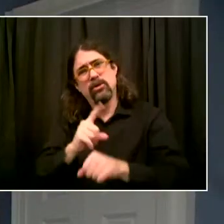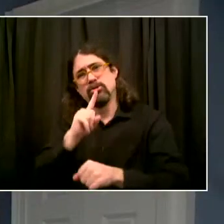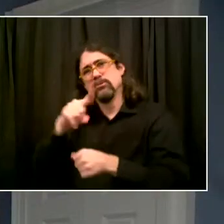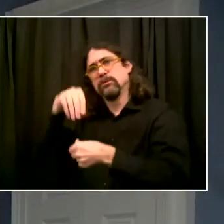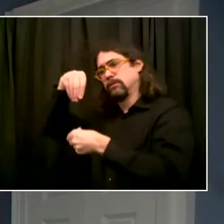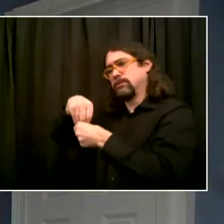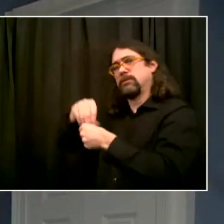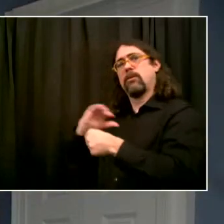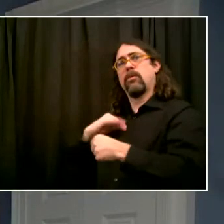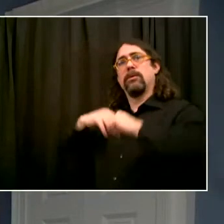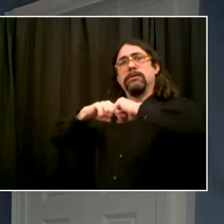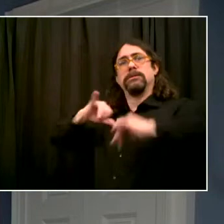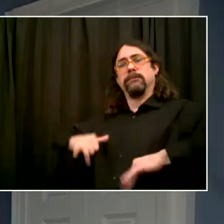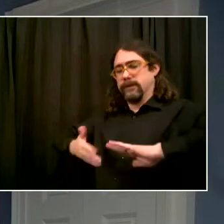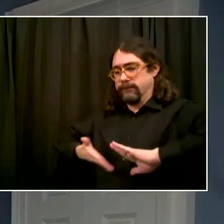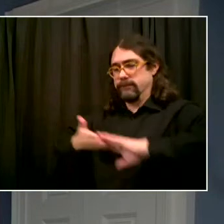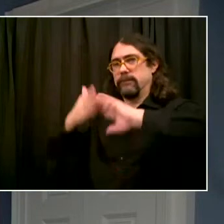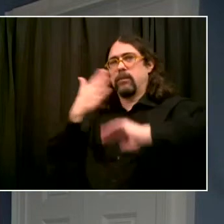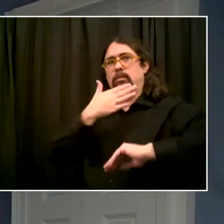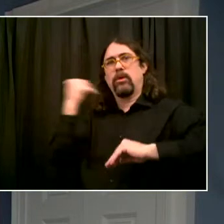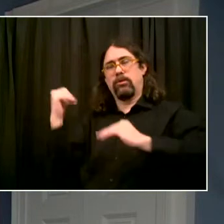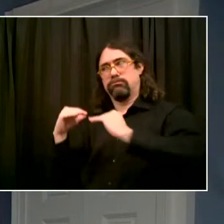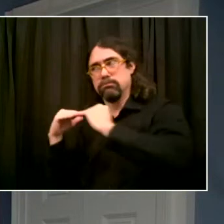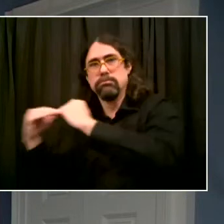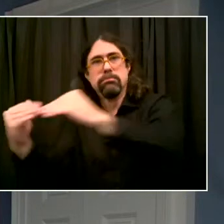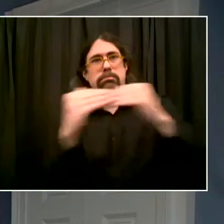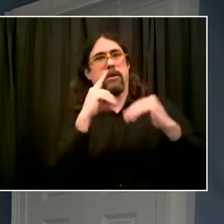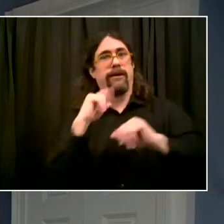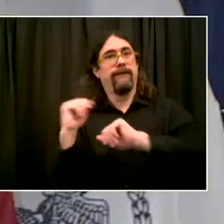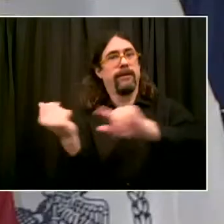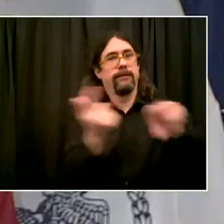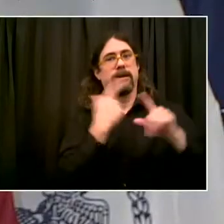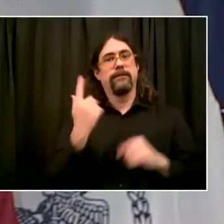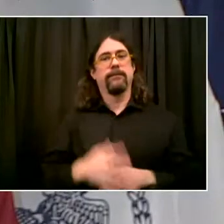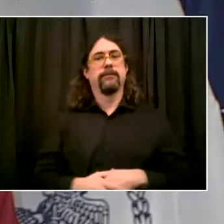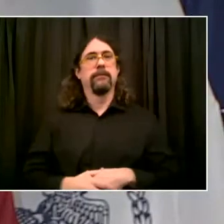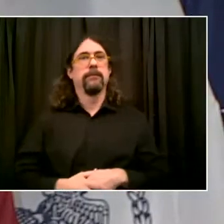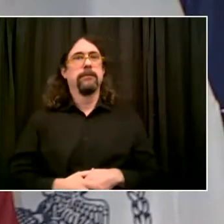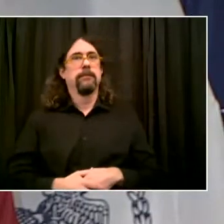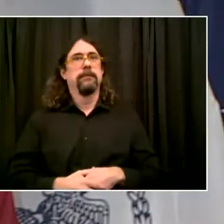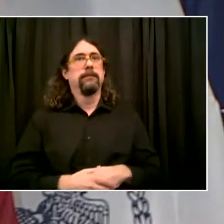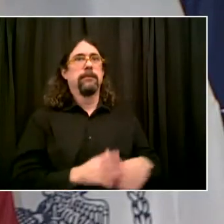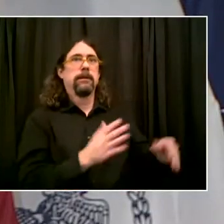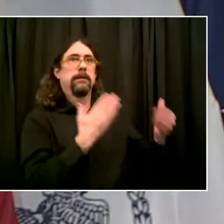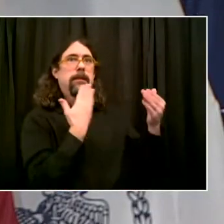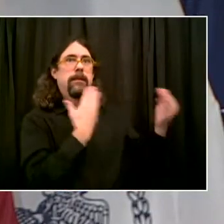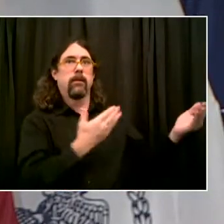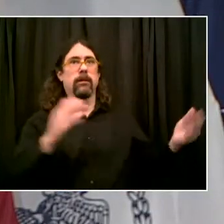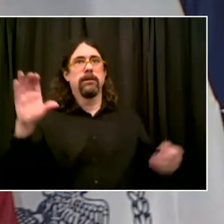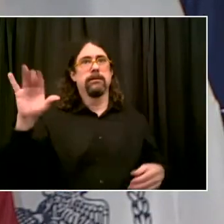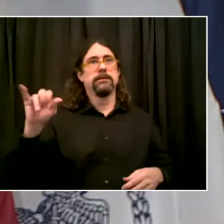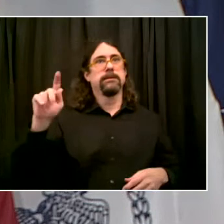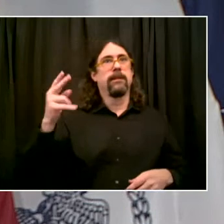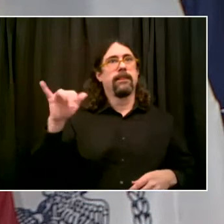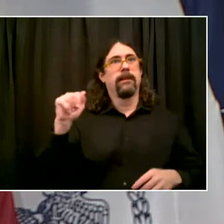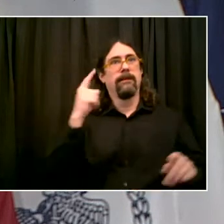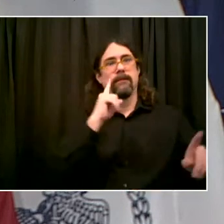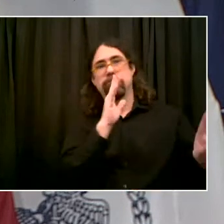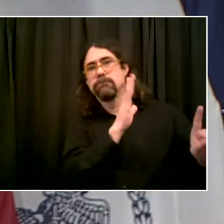much, Sadia, for all your efforts and the efforts of everyone in the task force to make sure we act from a place of